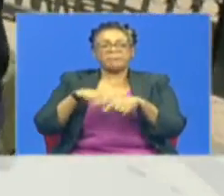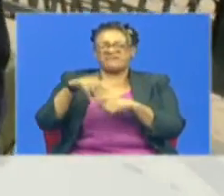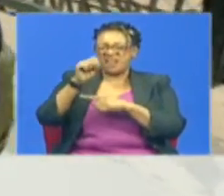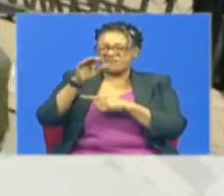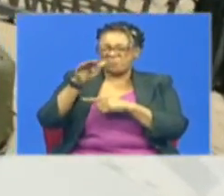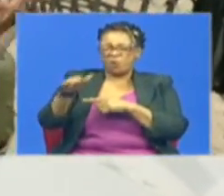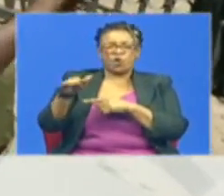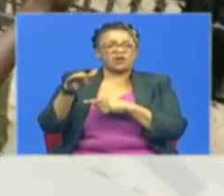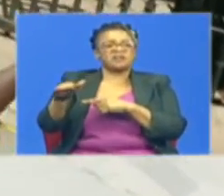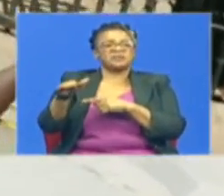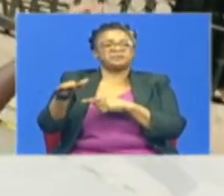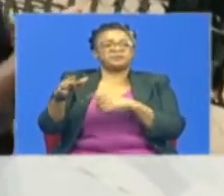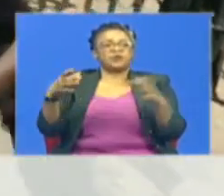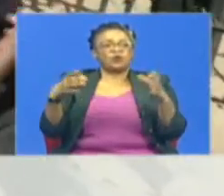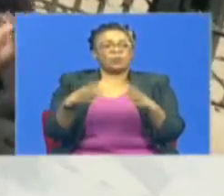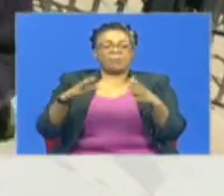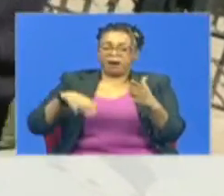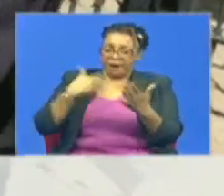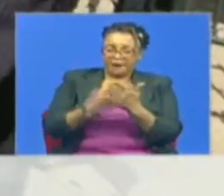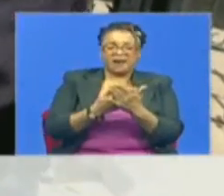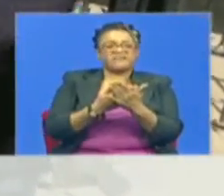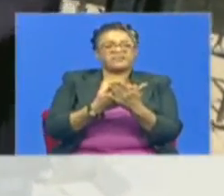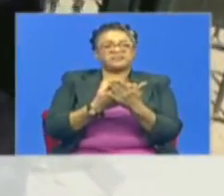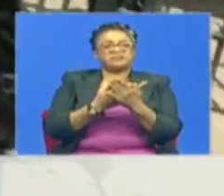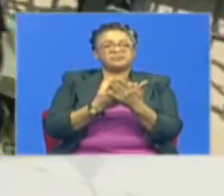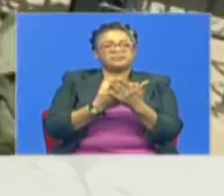the splinter group arrived,